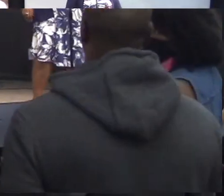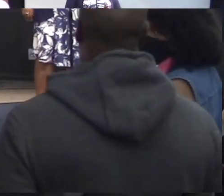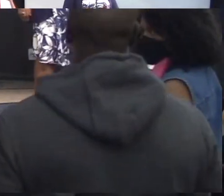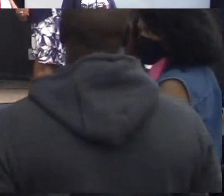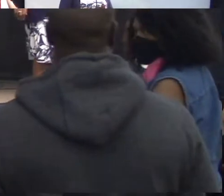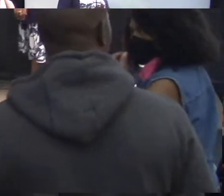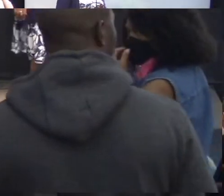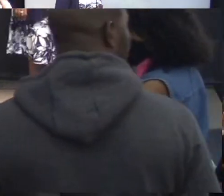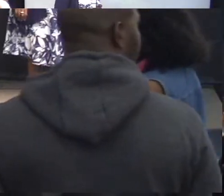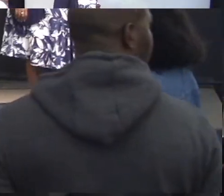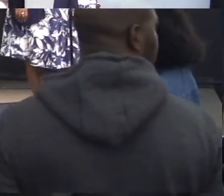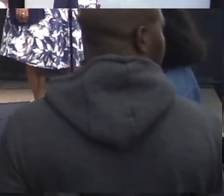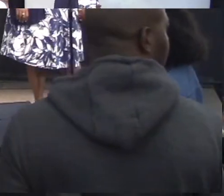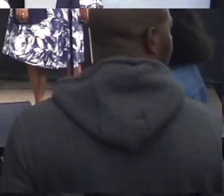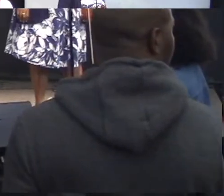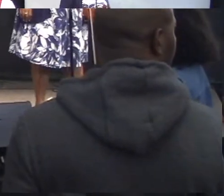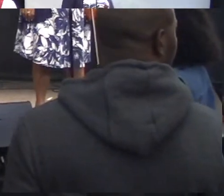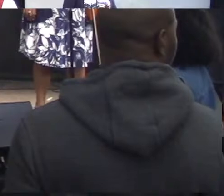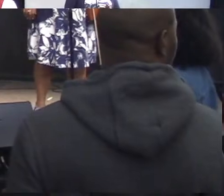Sam.